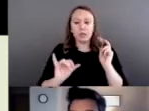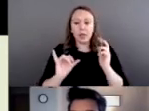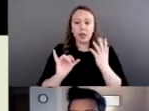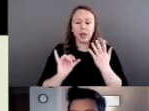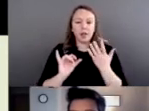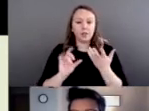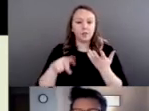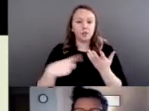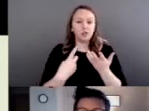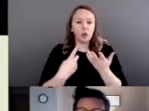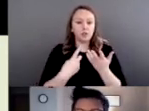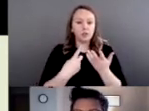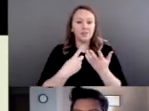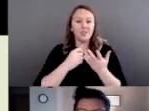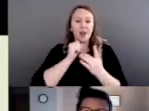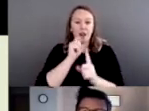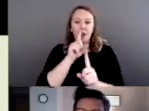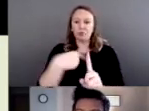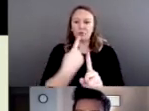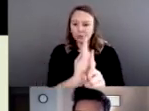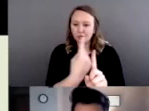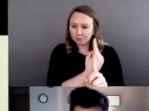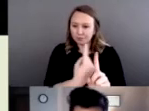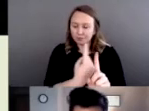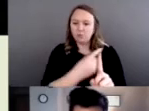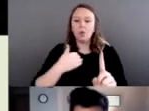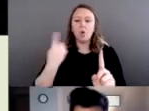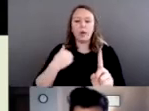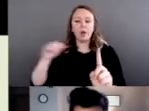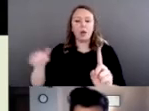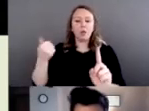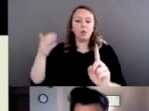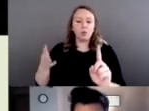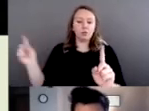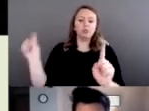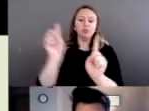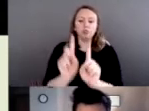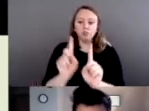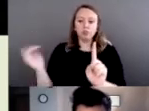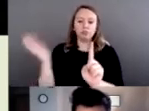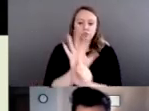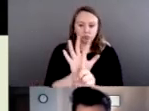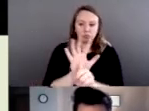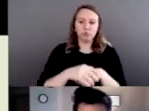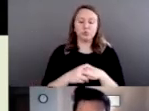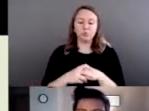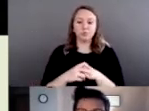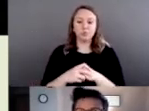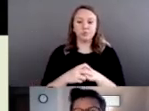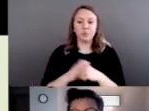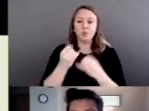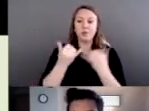not you alone. It's having somebody else with you. So now you're probably like, okay,